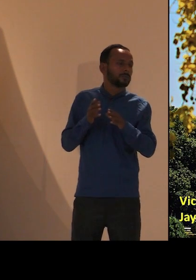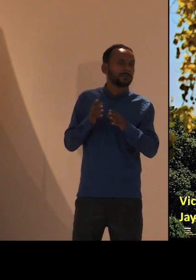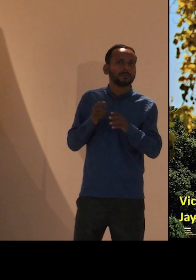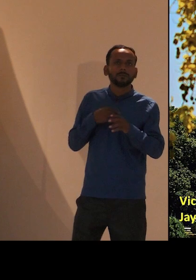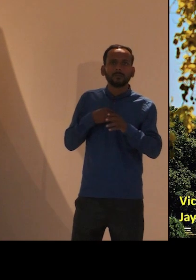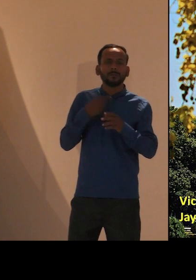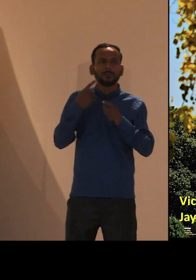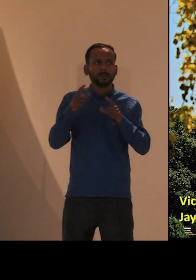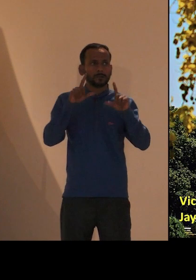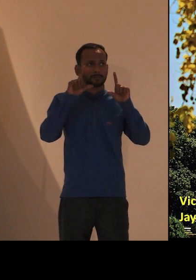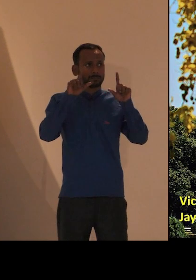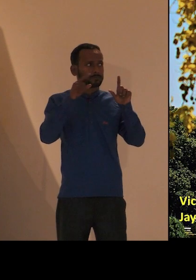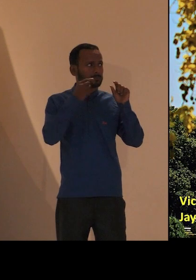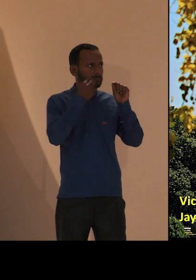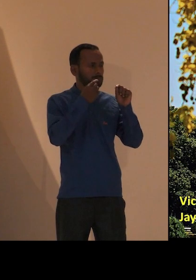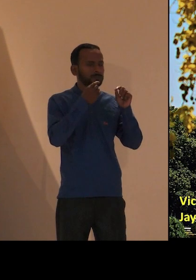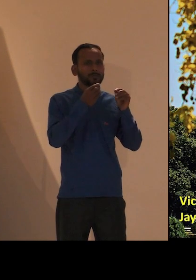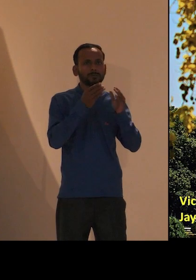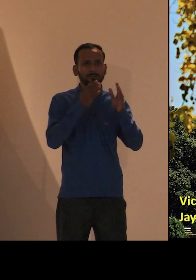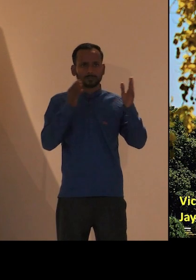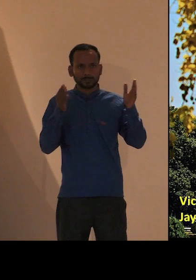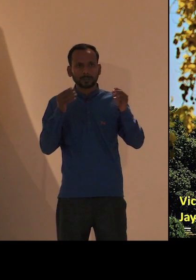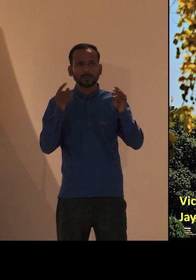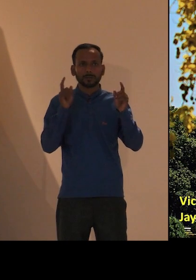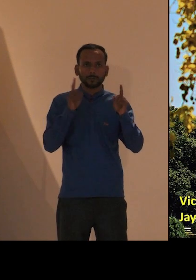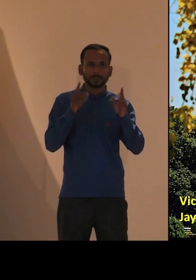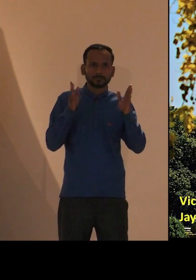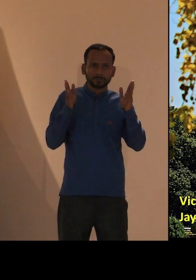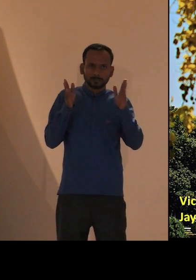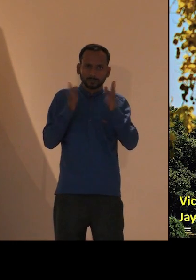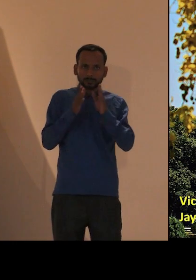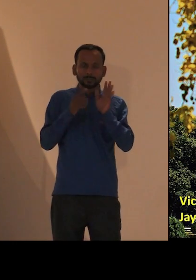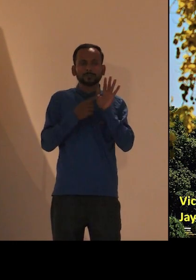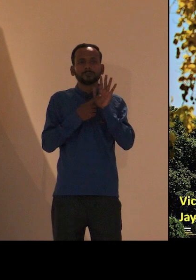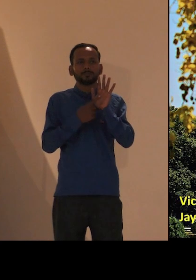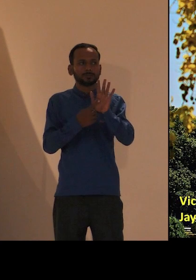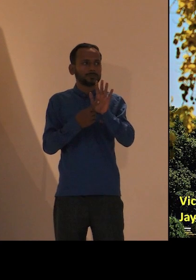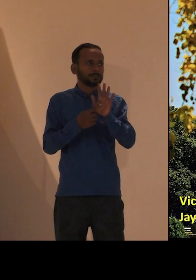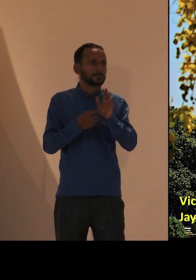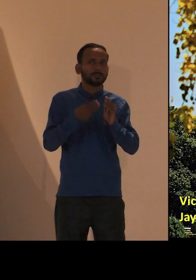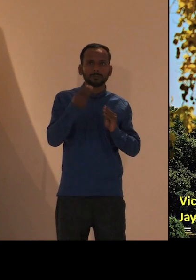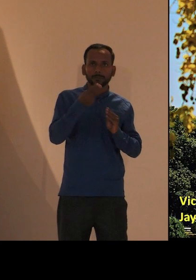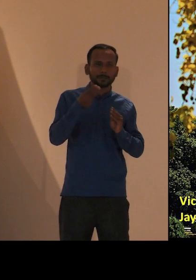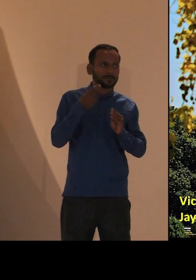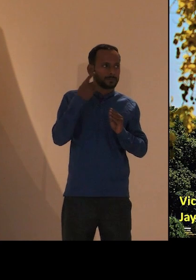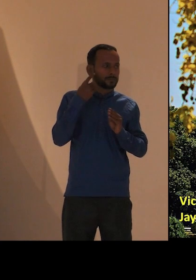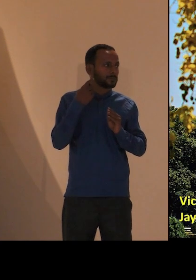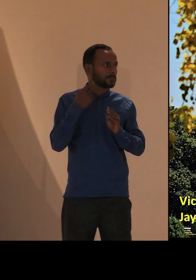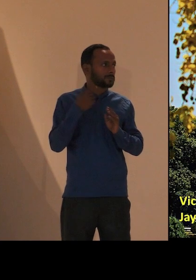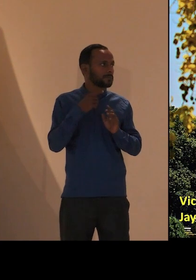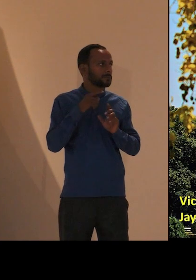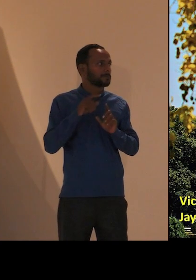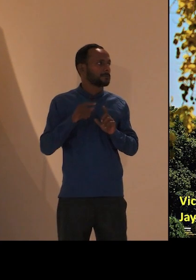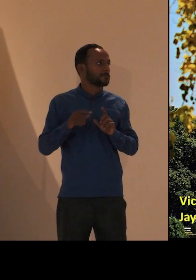a presentation, but I'm going to skip through several slides here. In any case, the presentation would seem